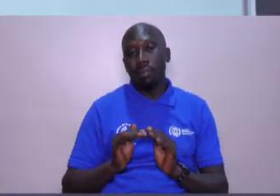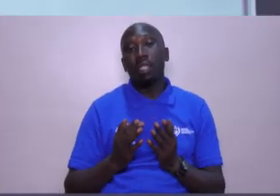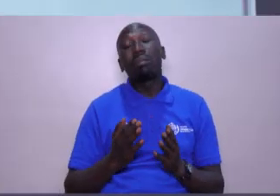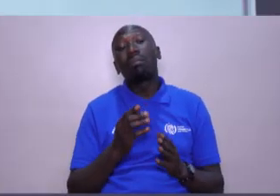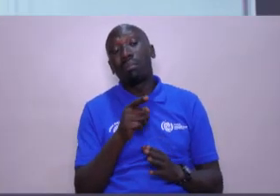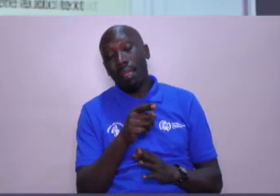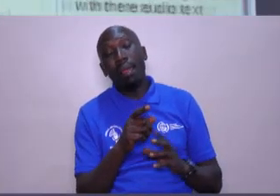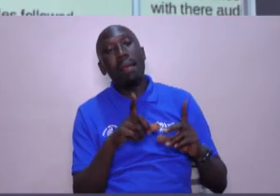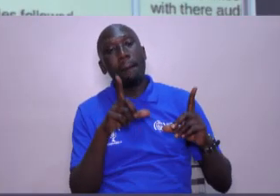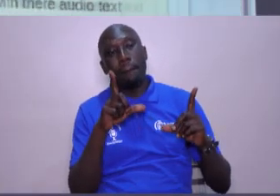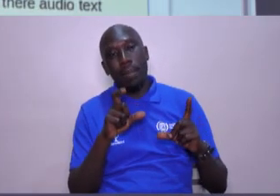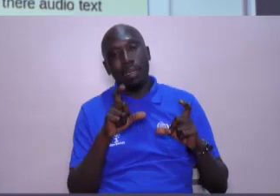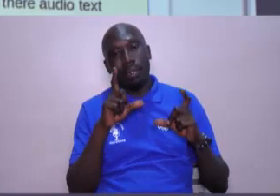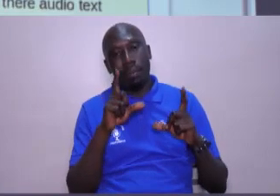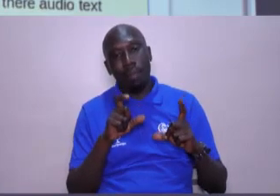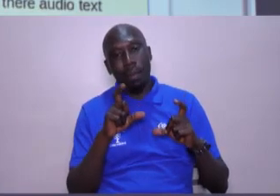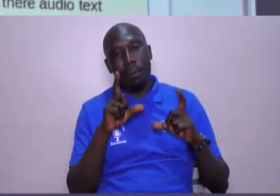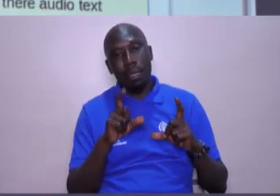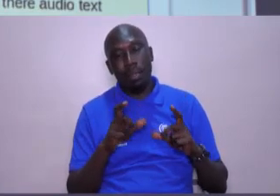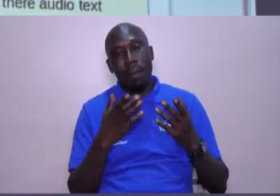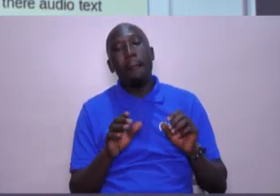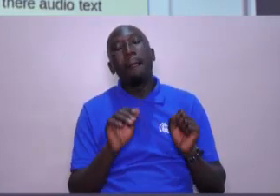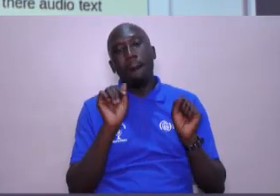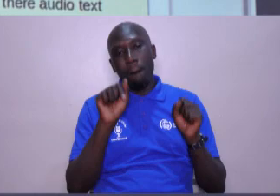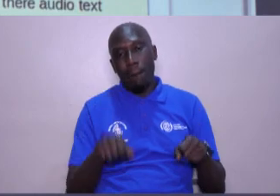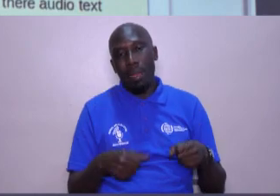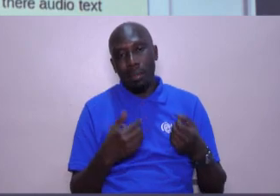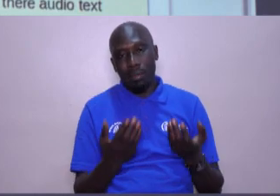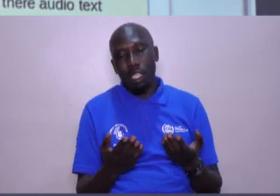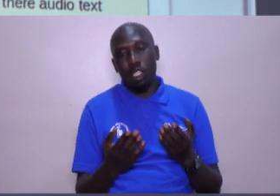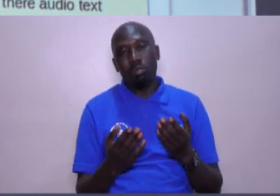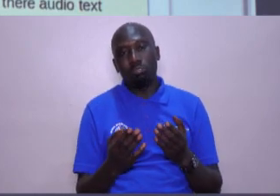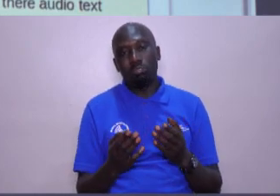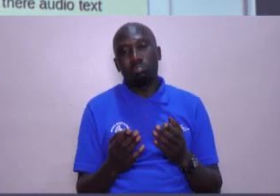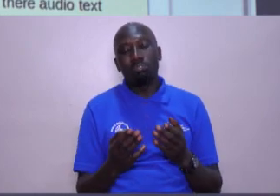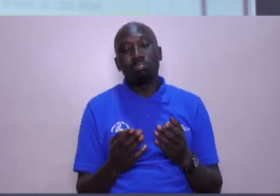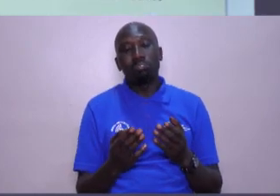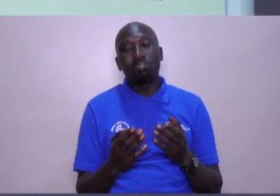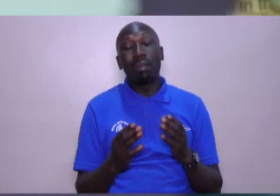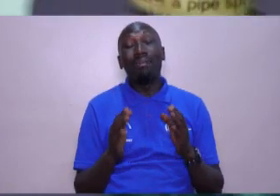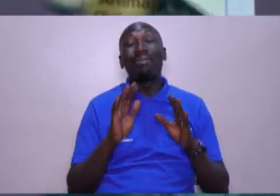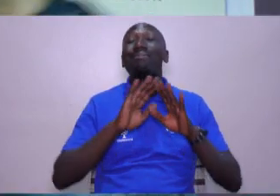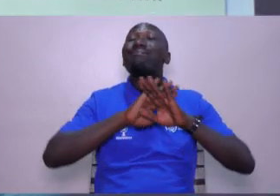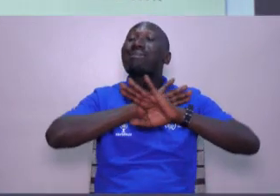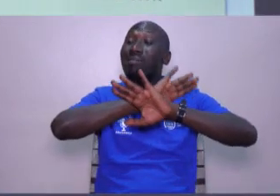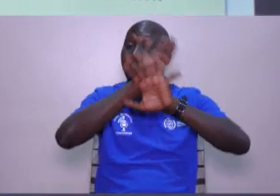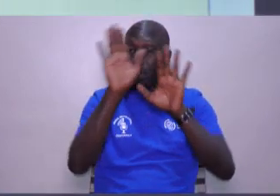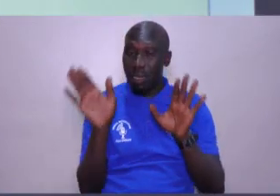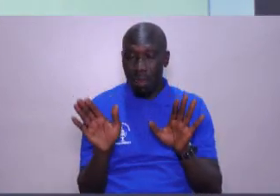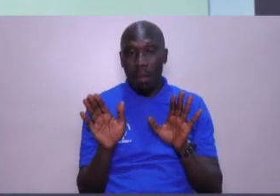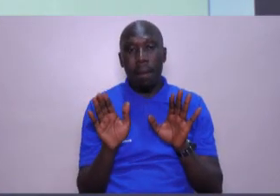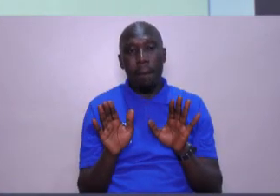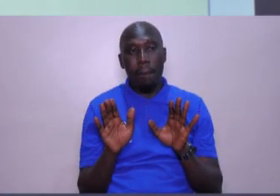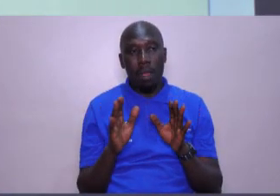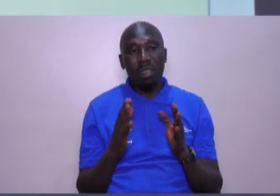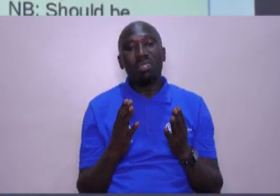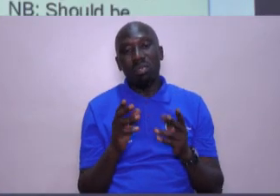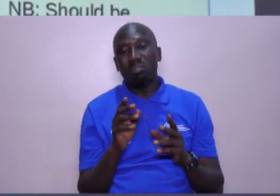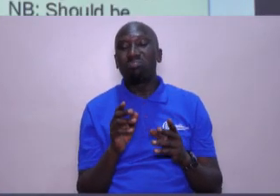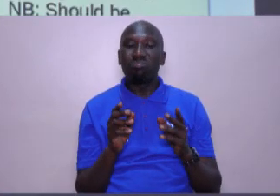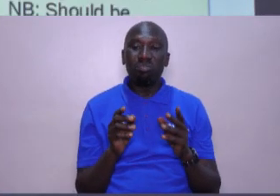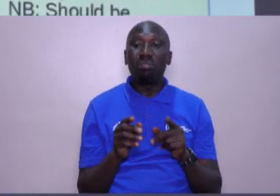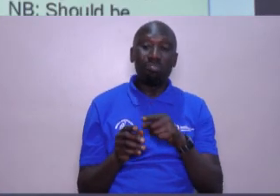So the pictures were the pictures must be indicative pictures, so that those of Jim